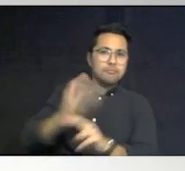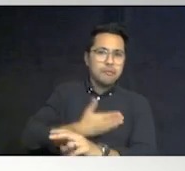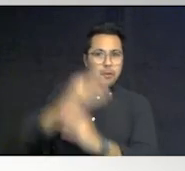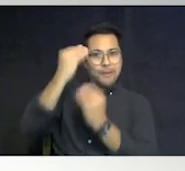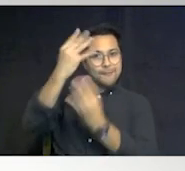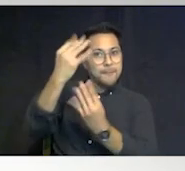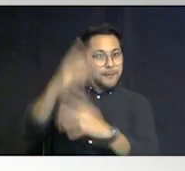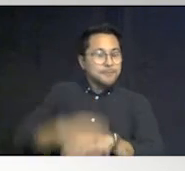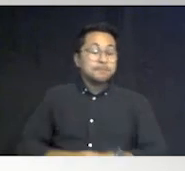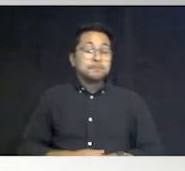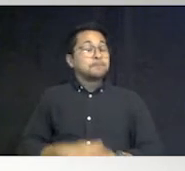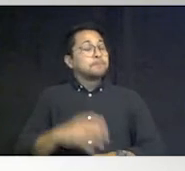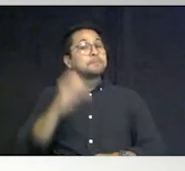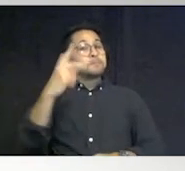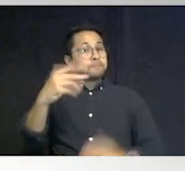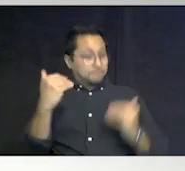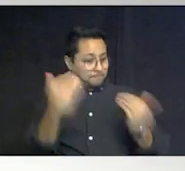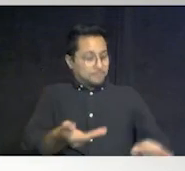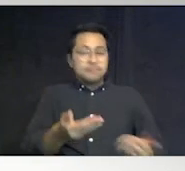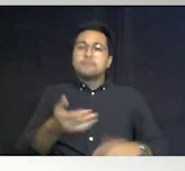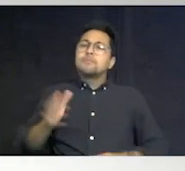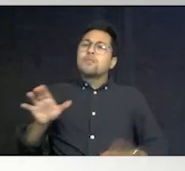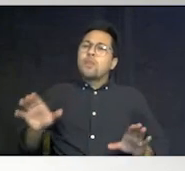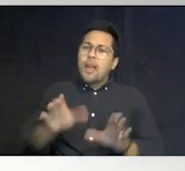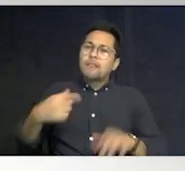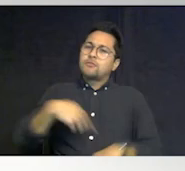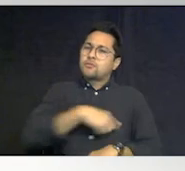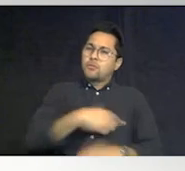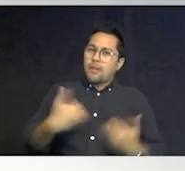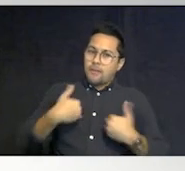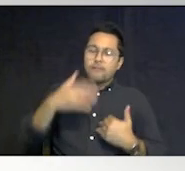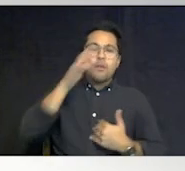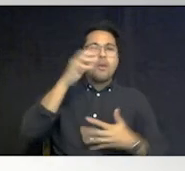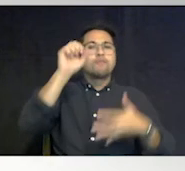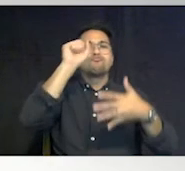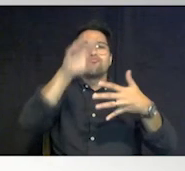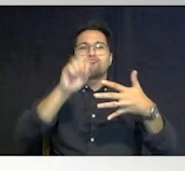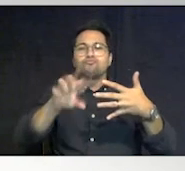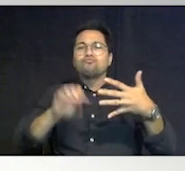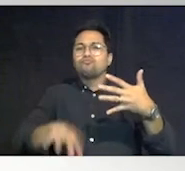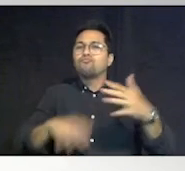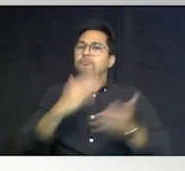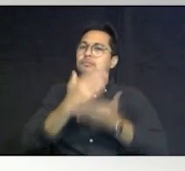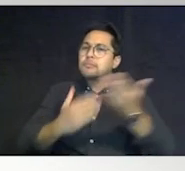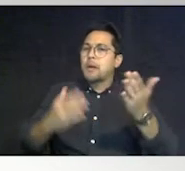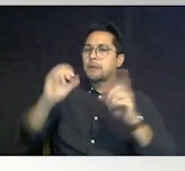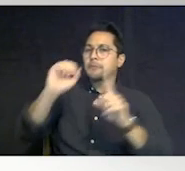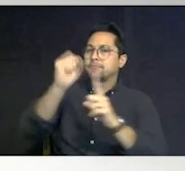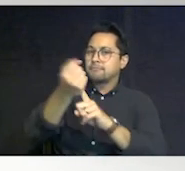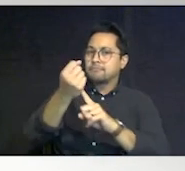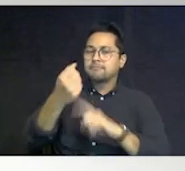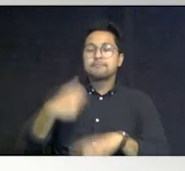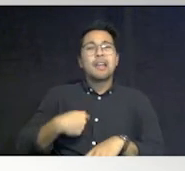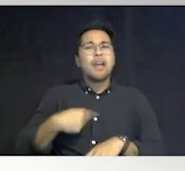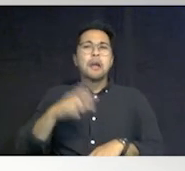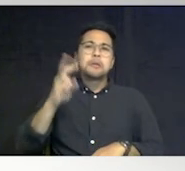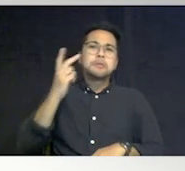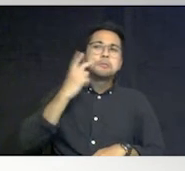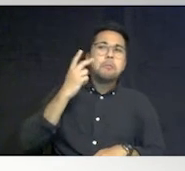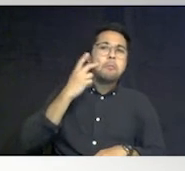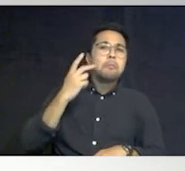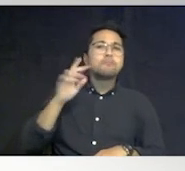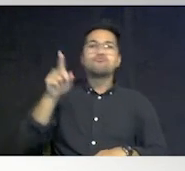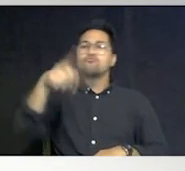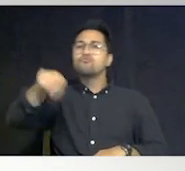this. So the activity that we have, I'm going to go through a couple scenarios that we wrote out. And I want to see by a show of